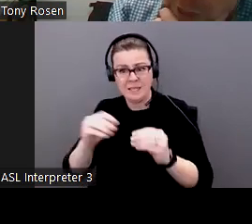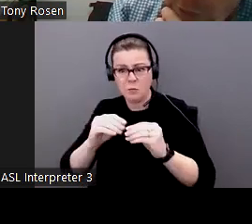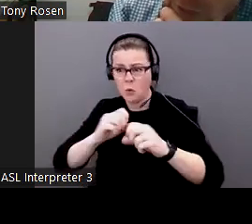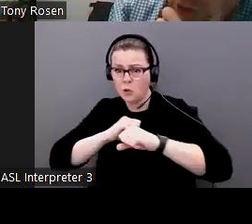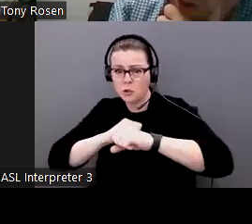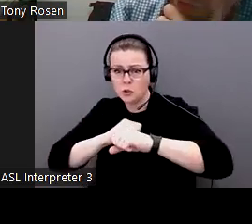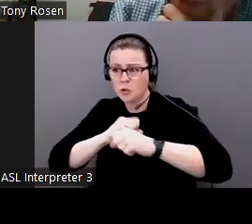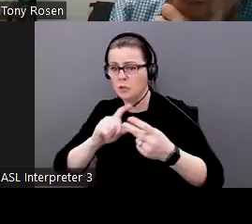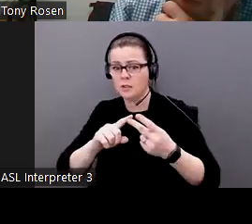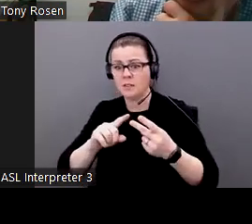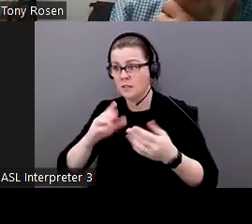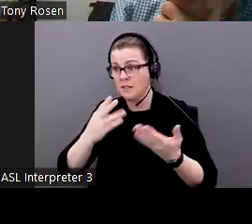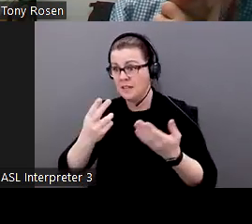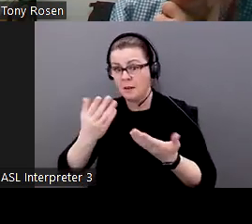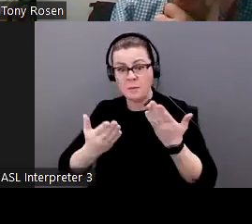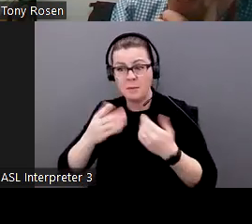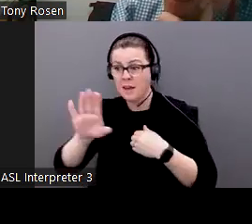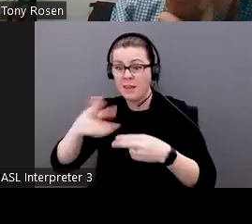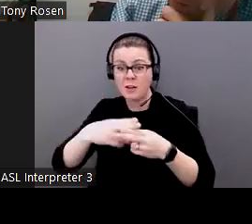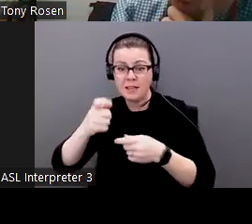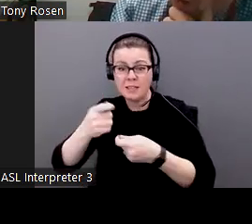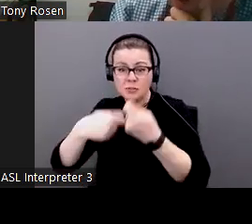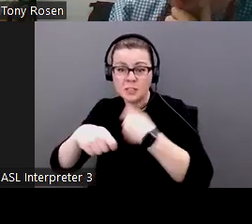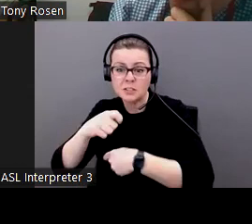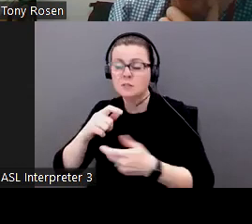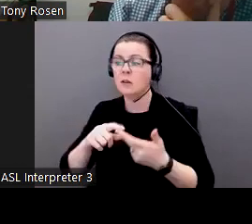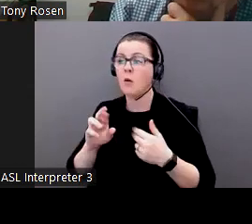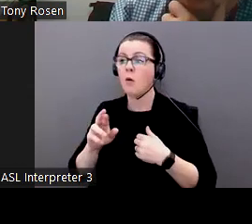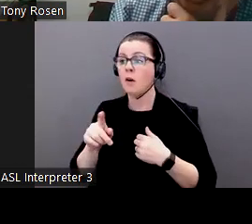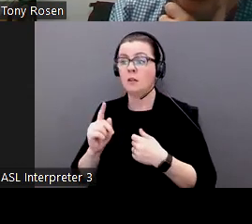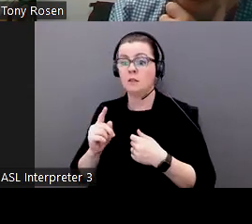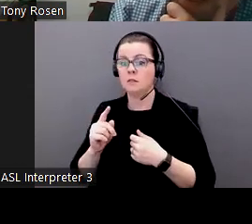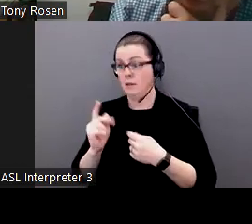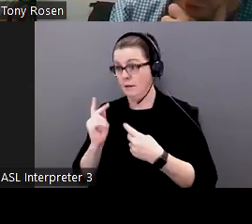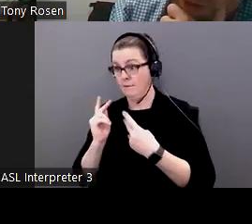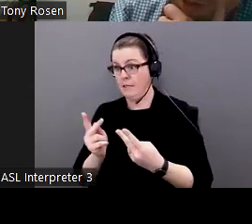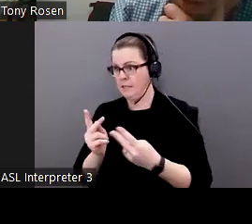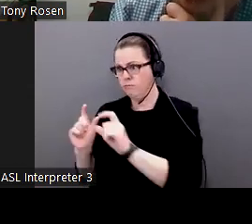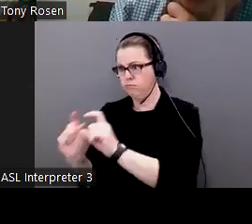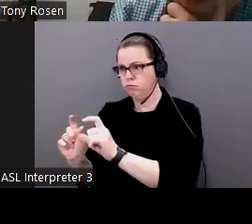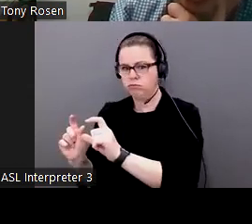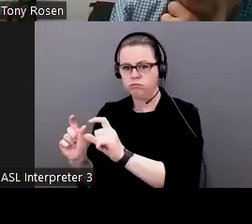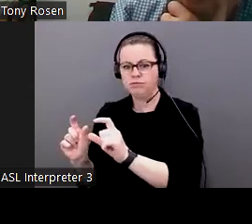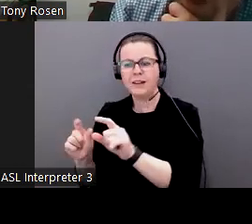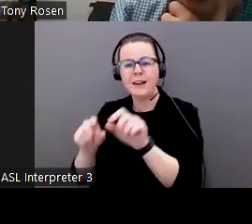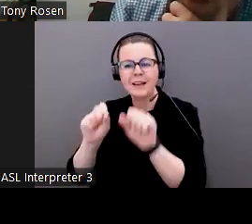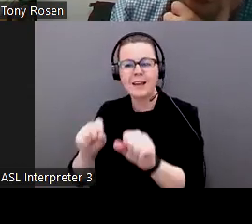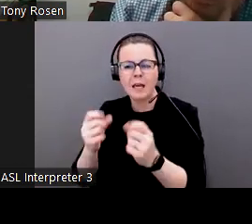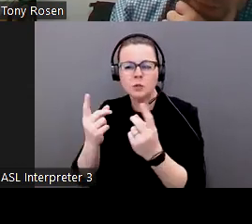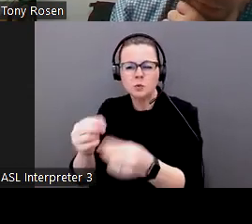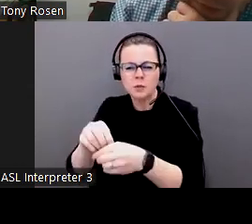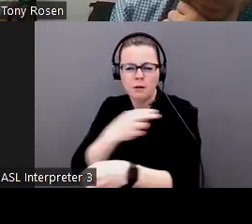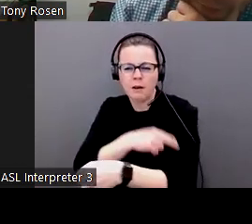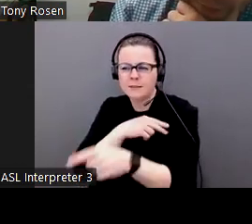restricting visitors, all things that we can do in the hospital much more easily, of course, than can be done in